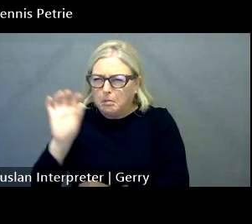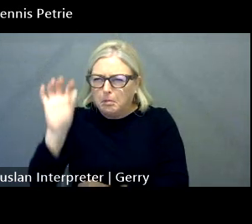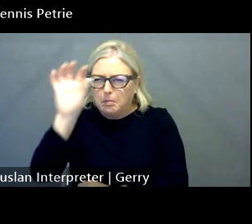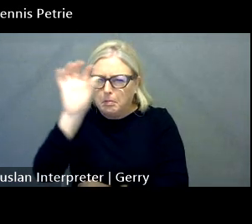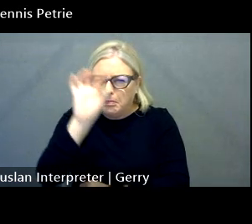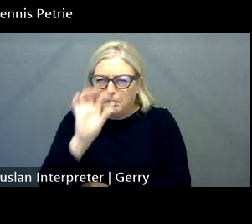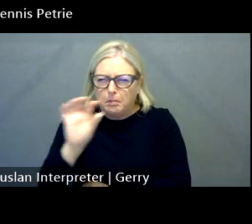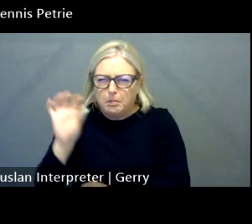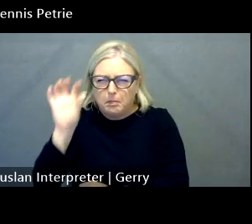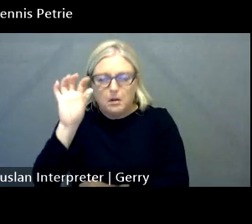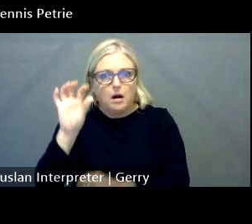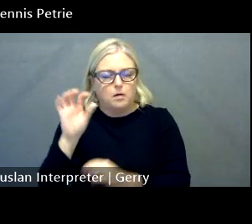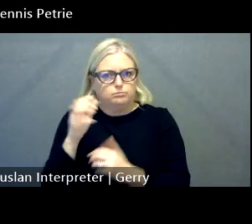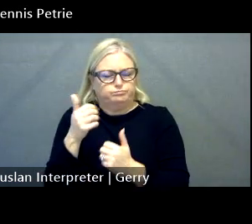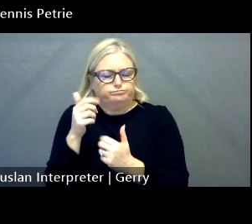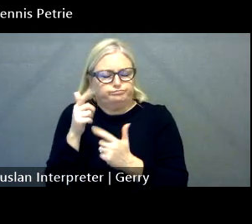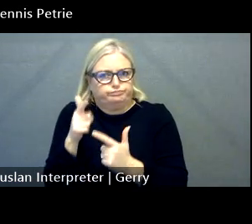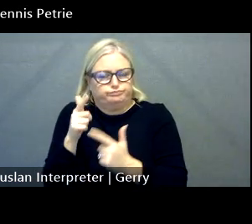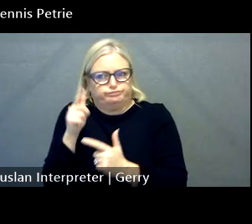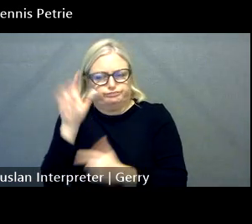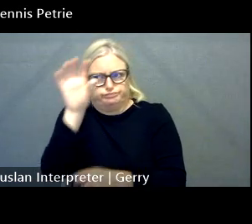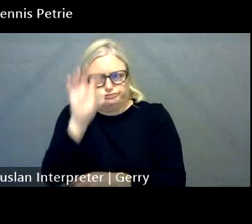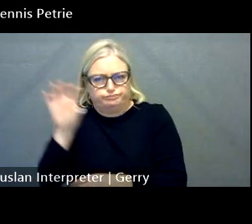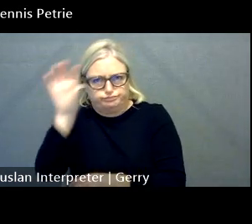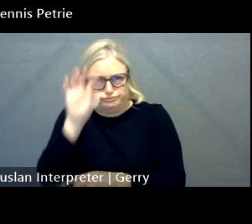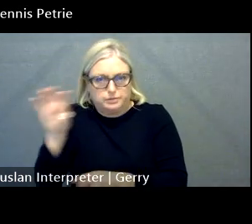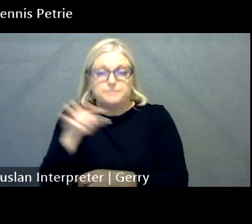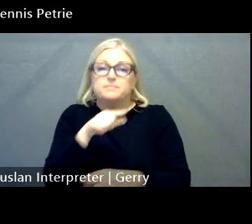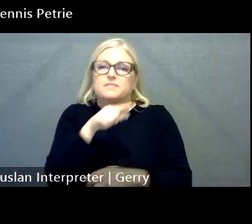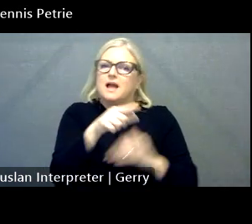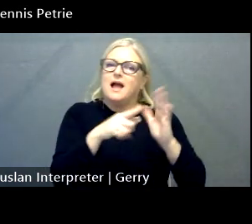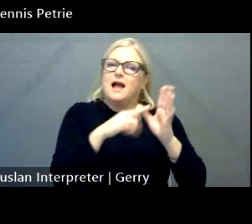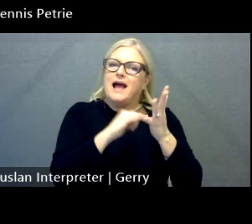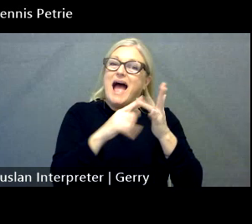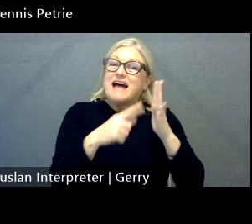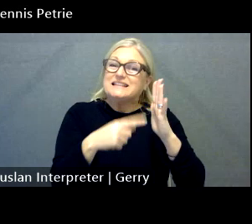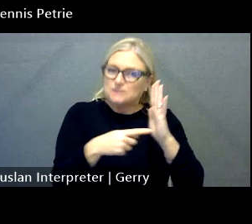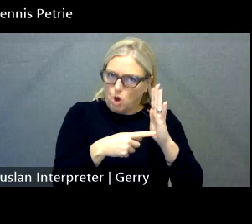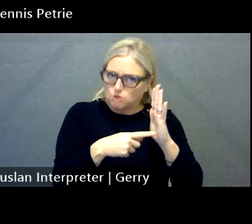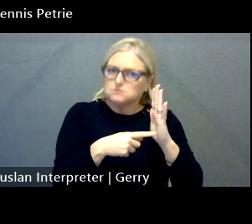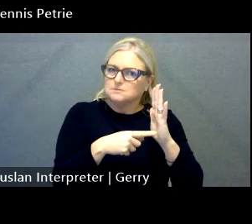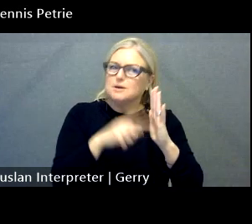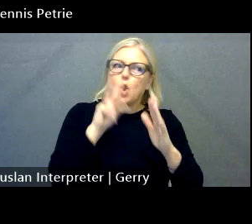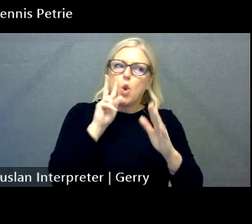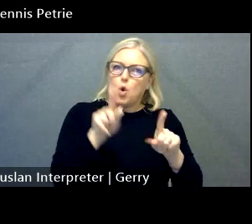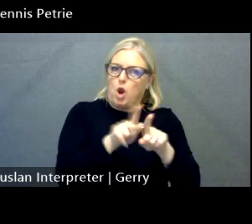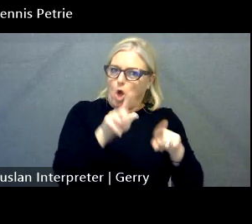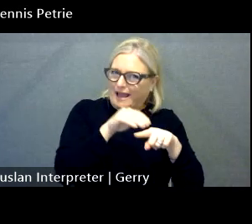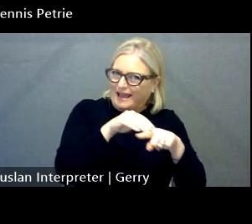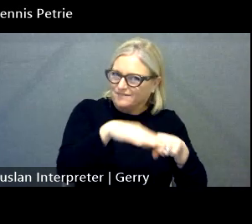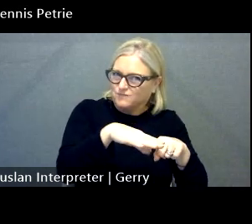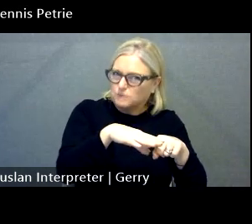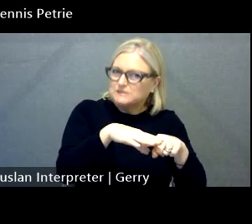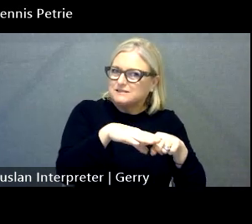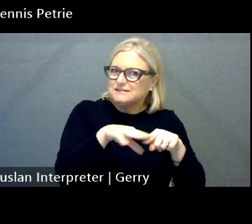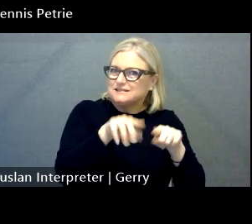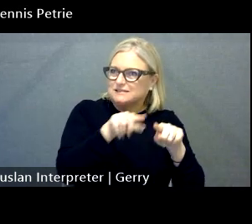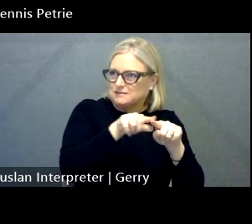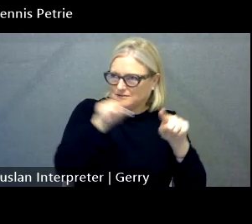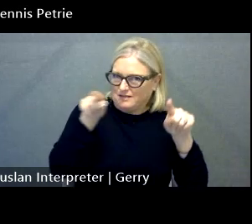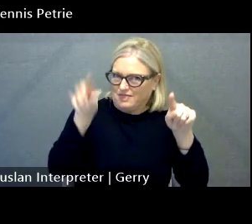ASCOT, which you do not have with the DWI, because if you look at the one on the horizontal axis, you don't